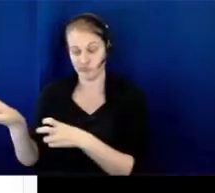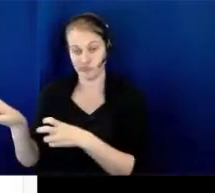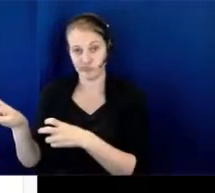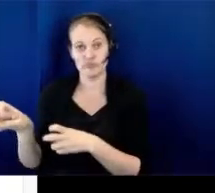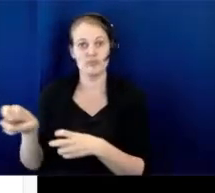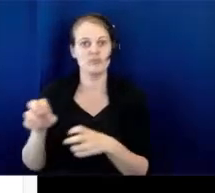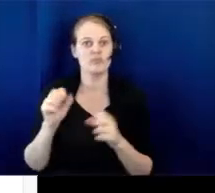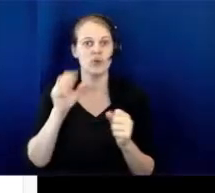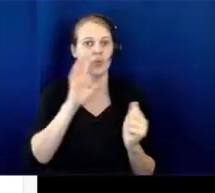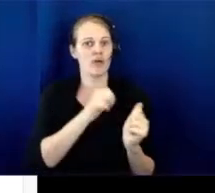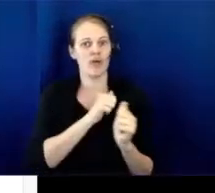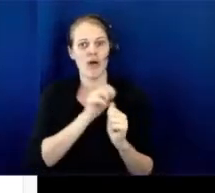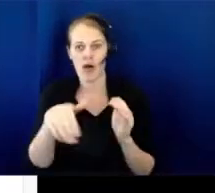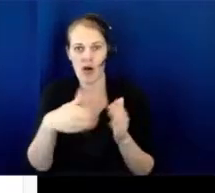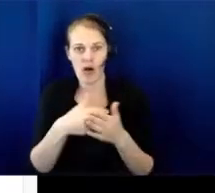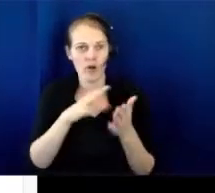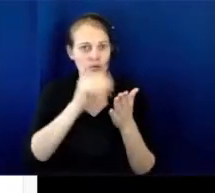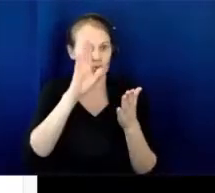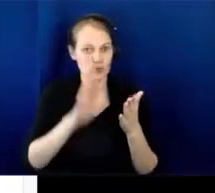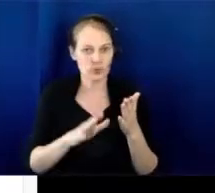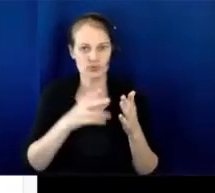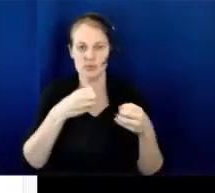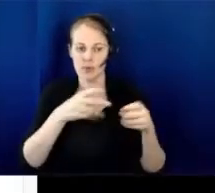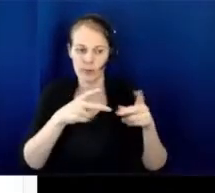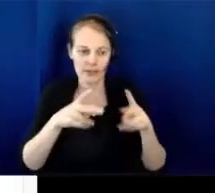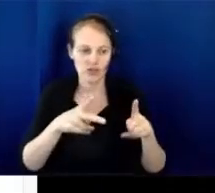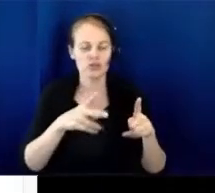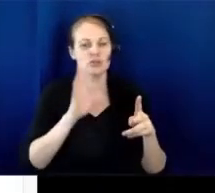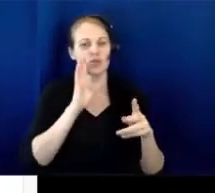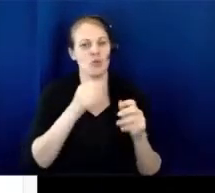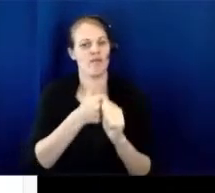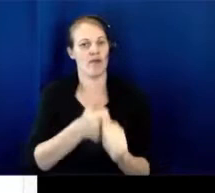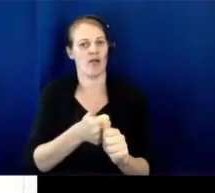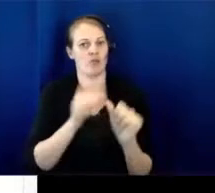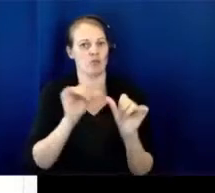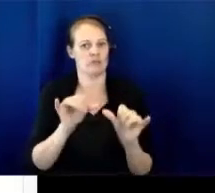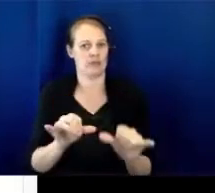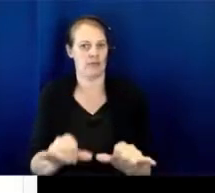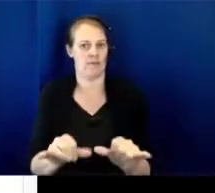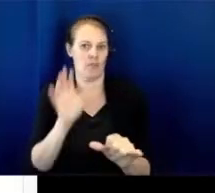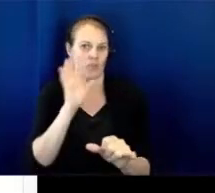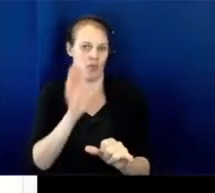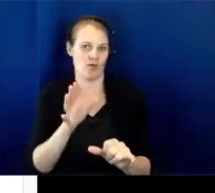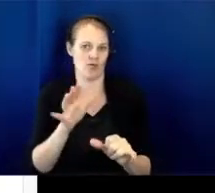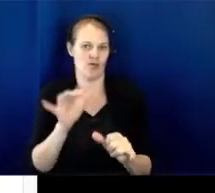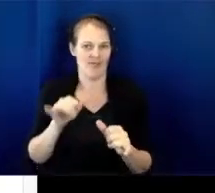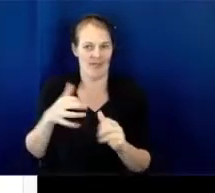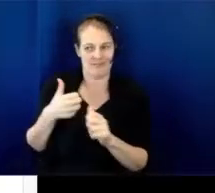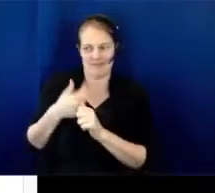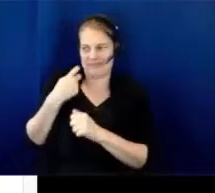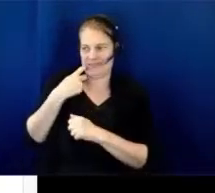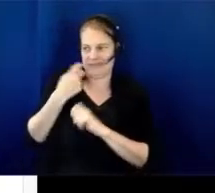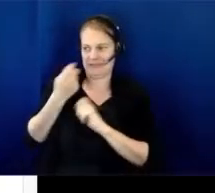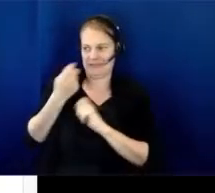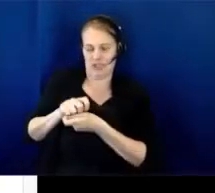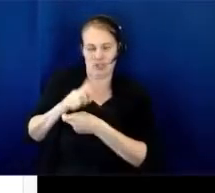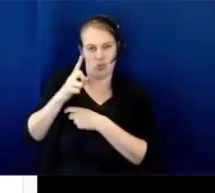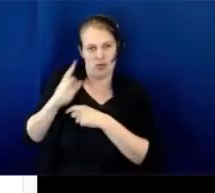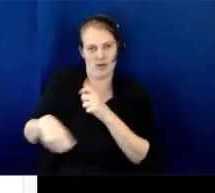the permissions to your students will follow. So that was an excellent update that happened about a year ago in